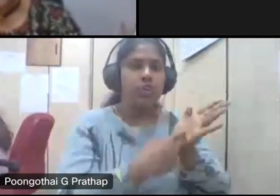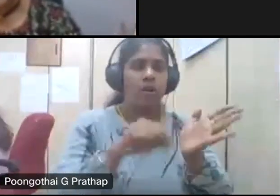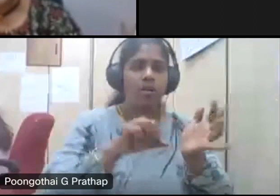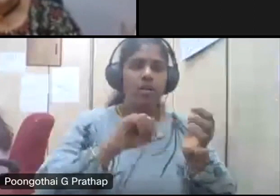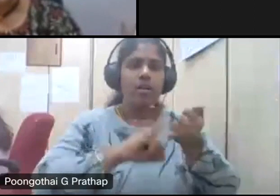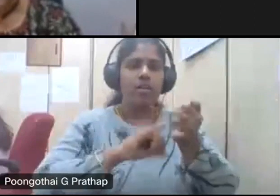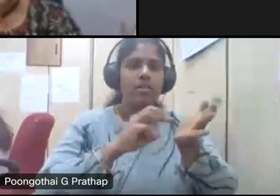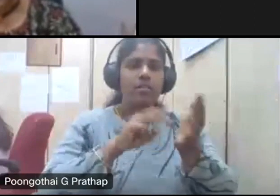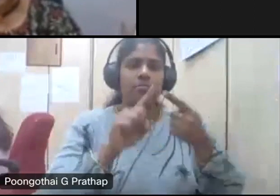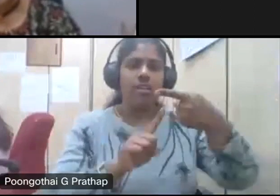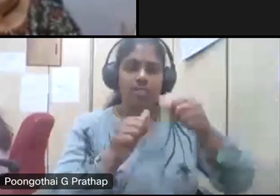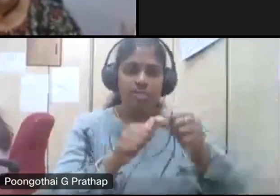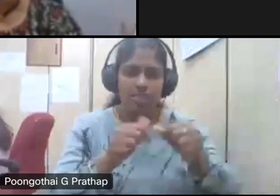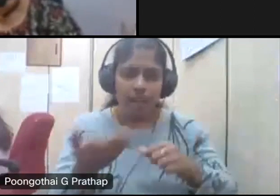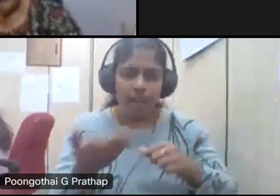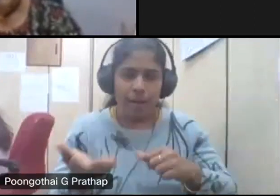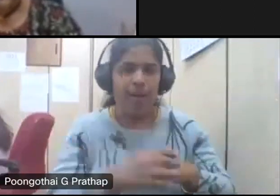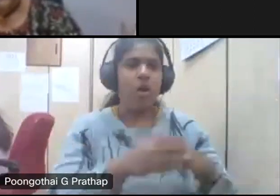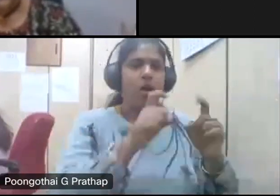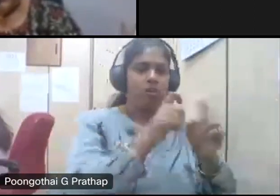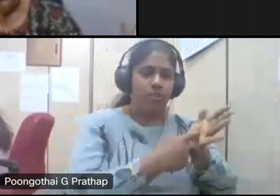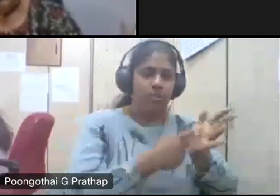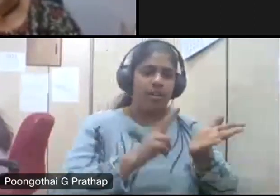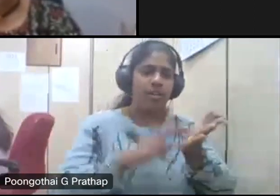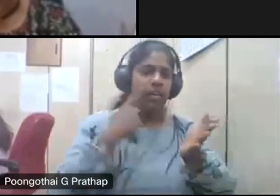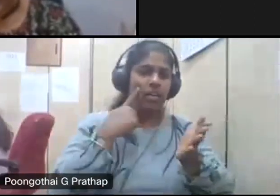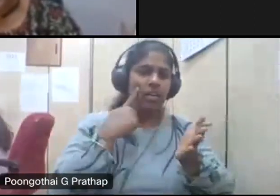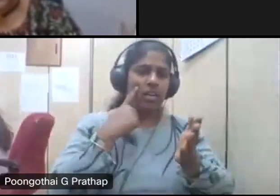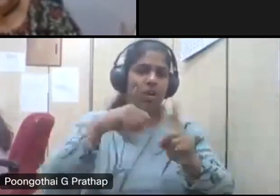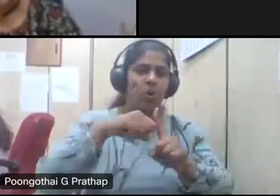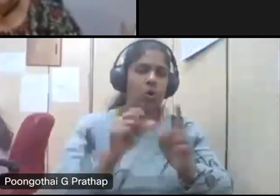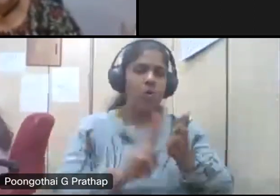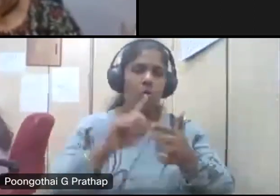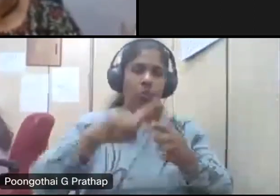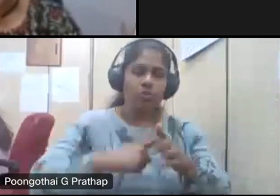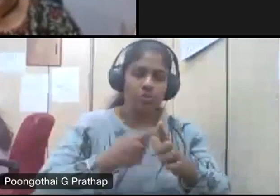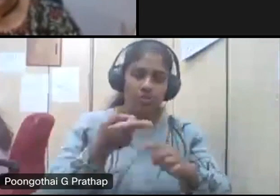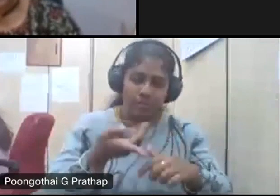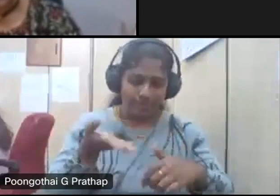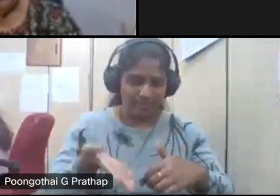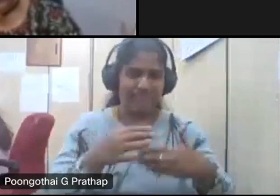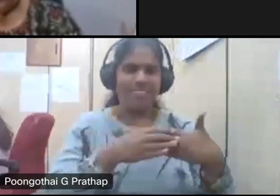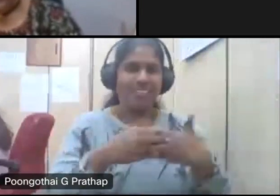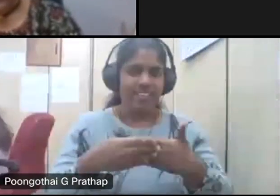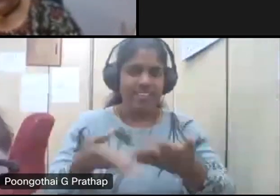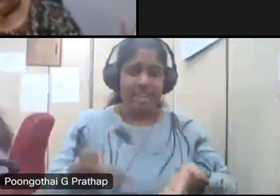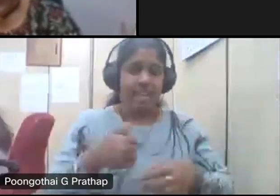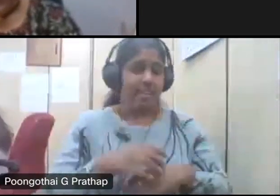cardiac anomalies and Dr. Nikunj for eye-related issues to guide us. So I will not talk